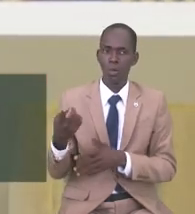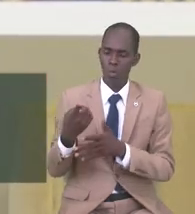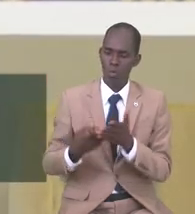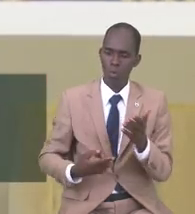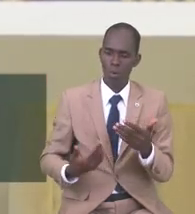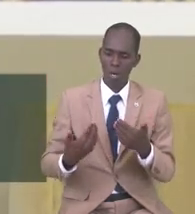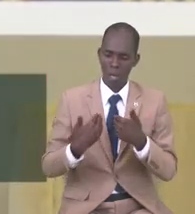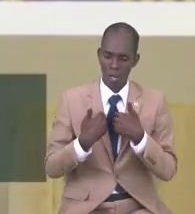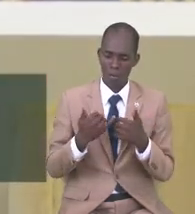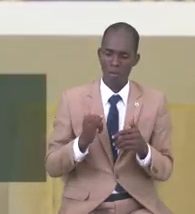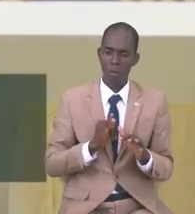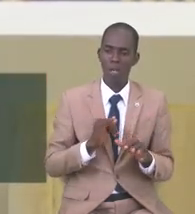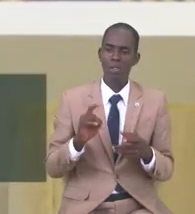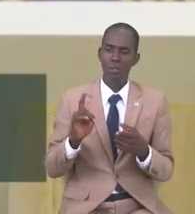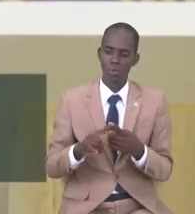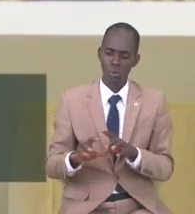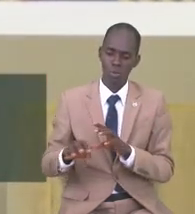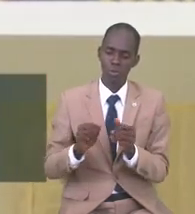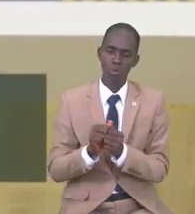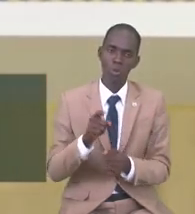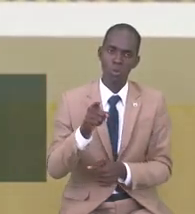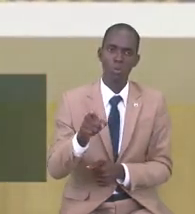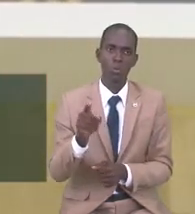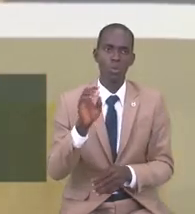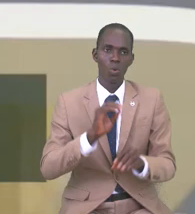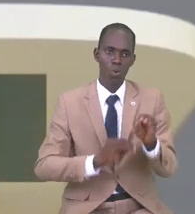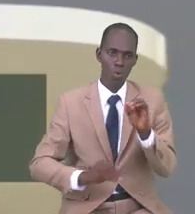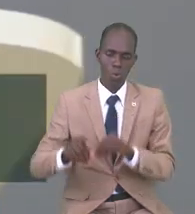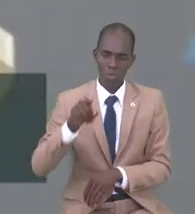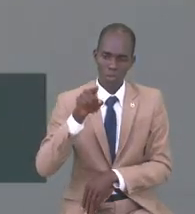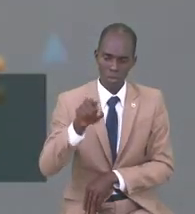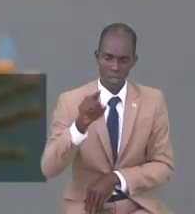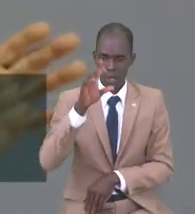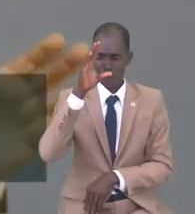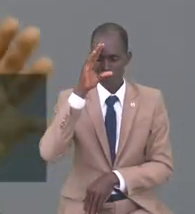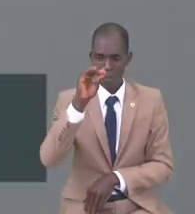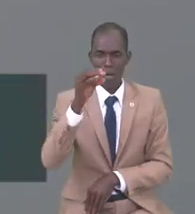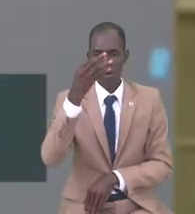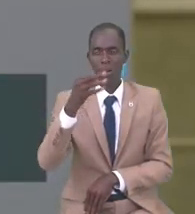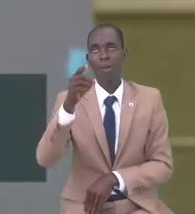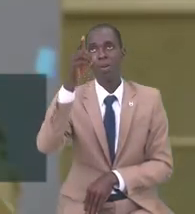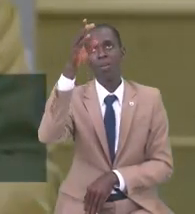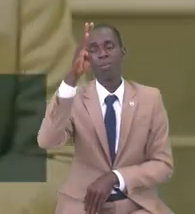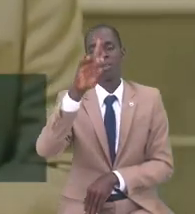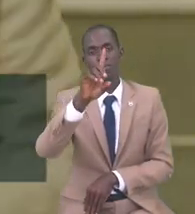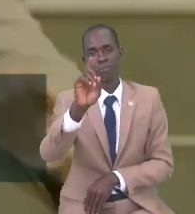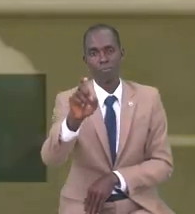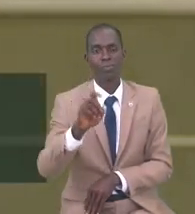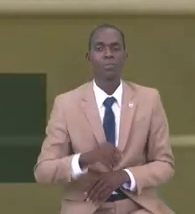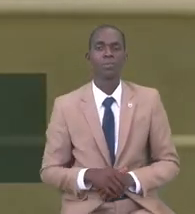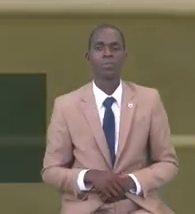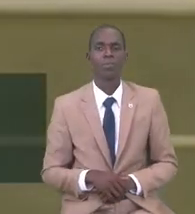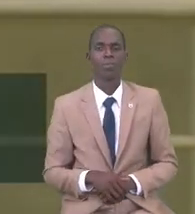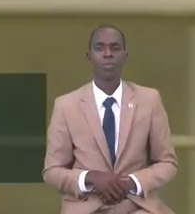I to do with thee, O thou man of God?